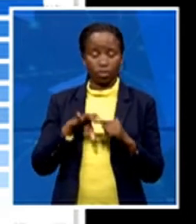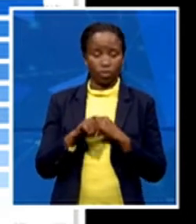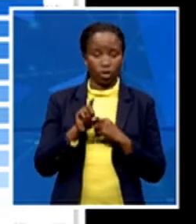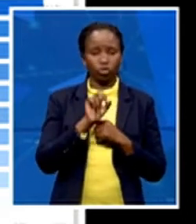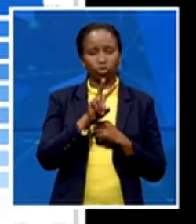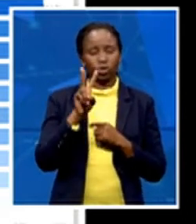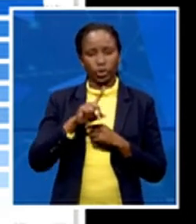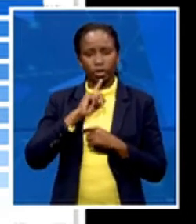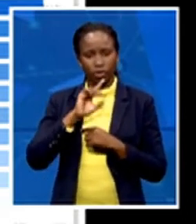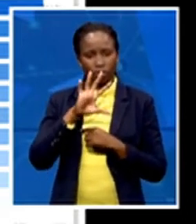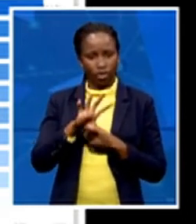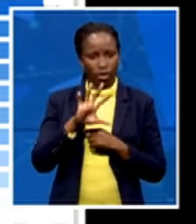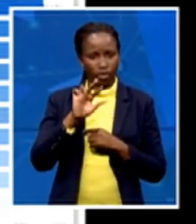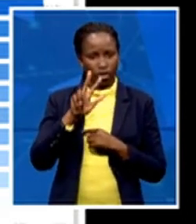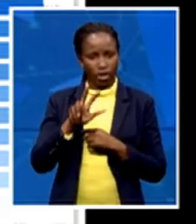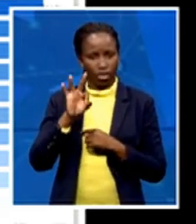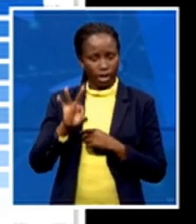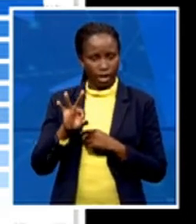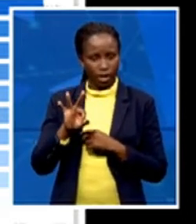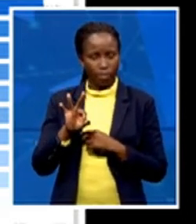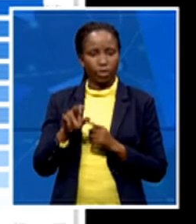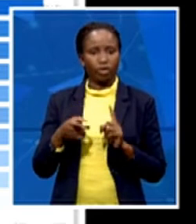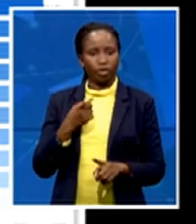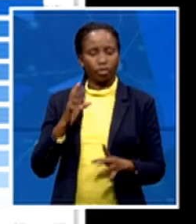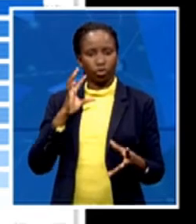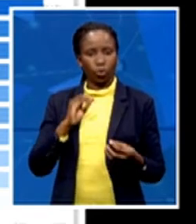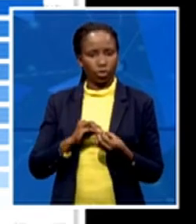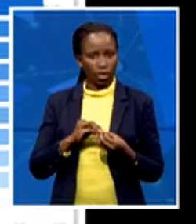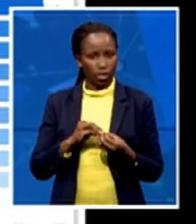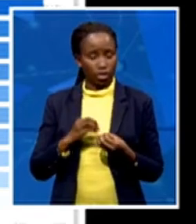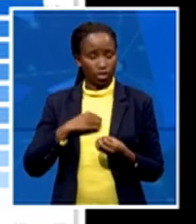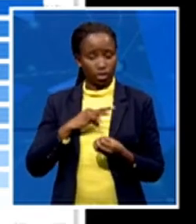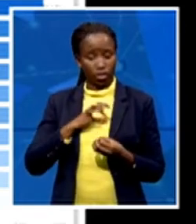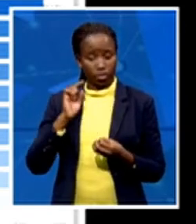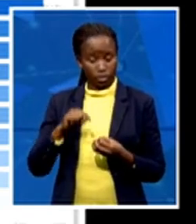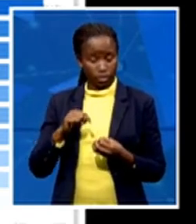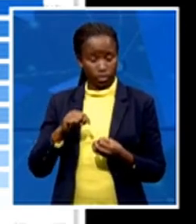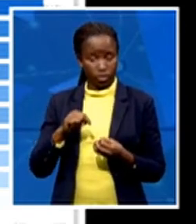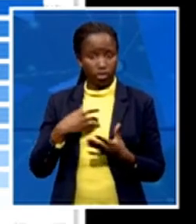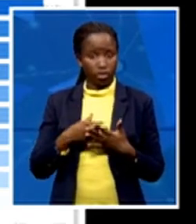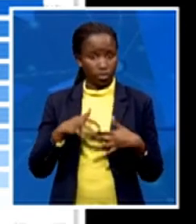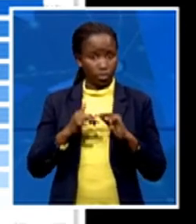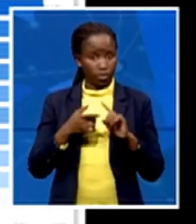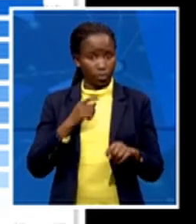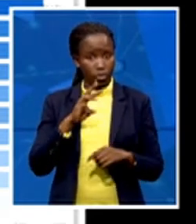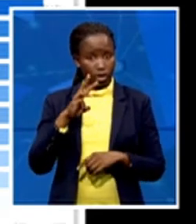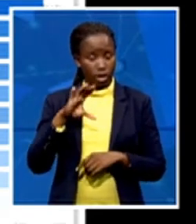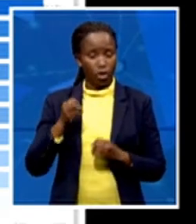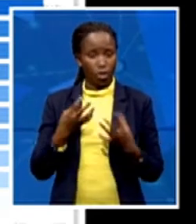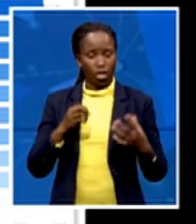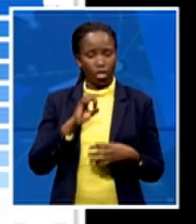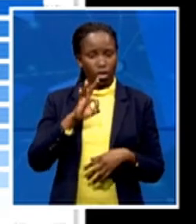22,583 of the total staff establishment of Western Cape Government Health, which is 34,440, that